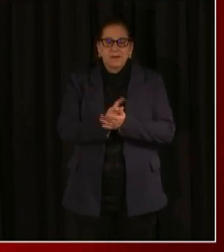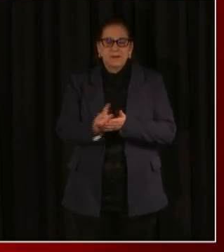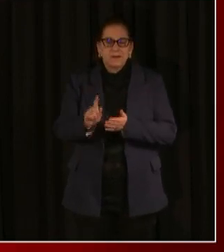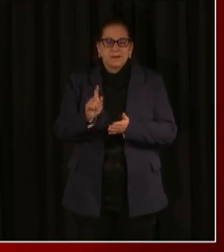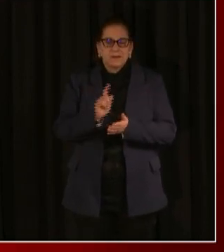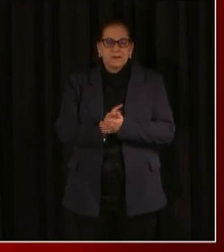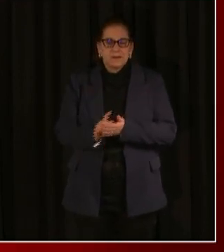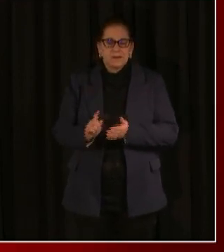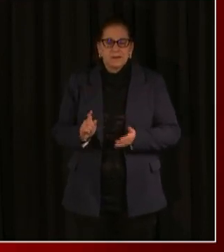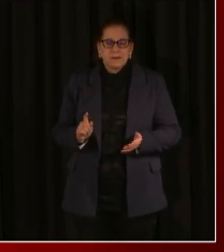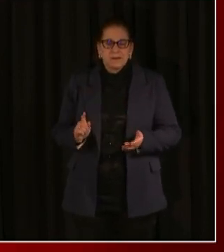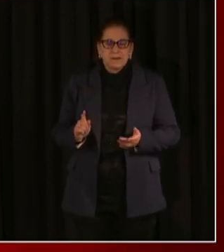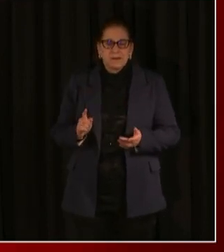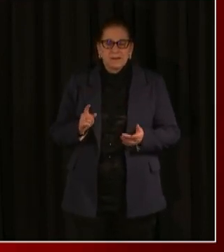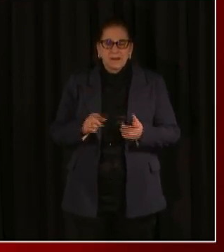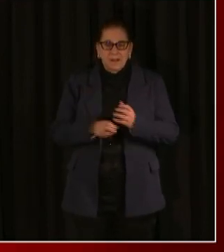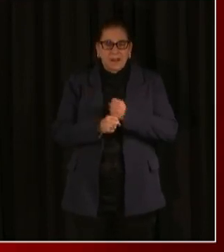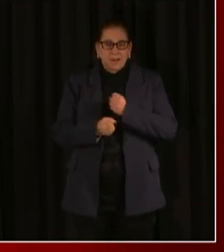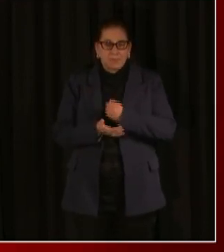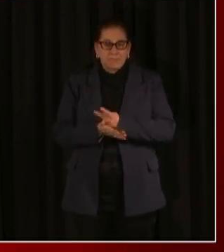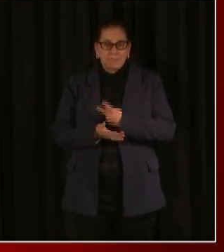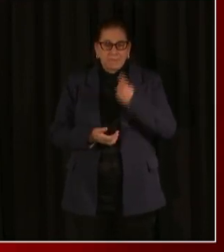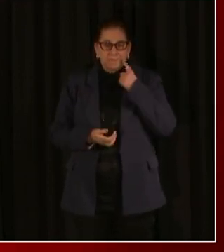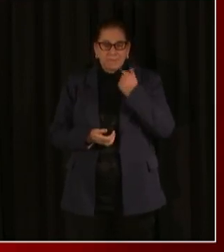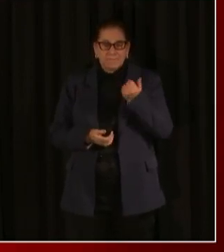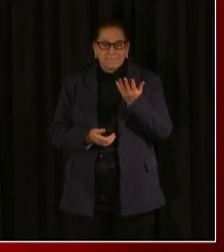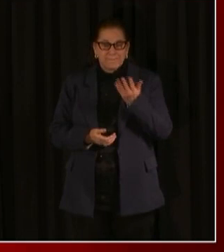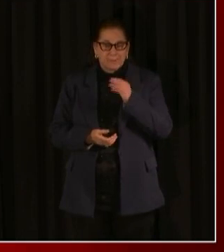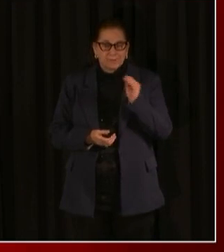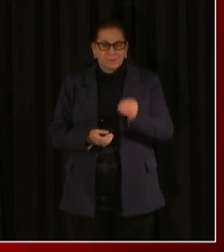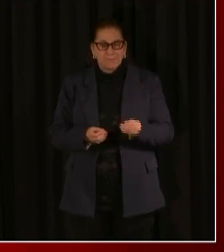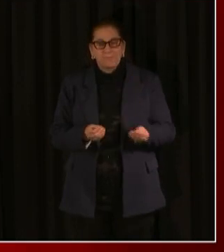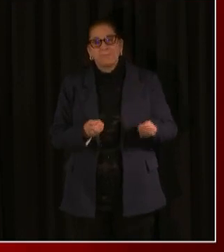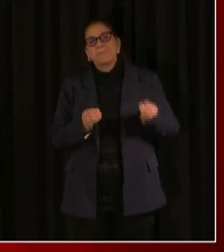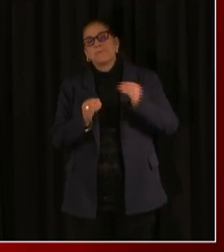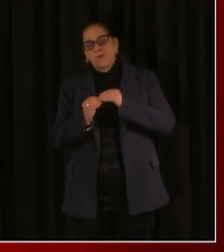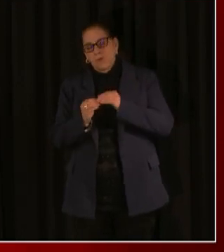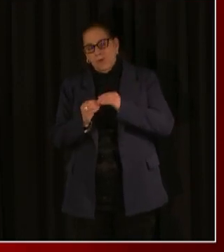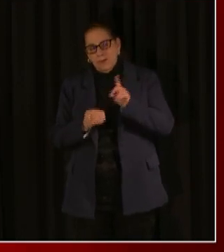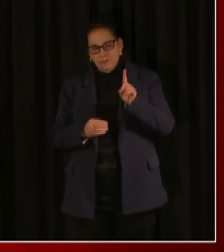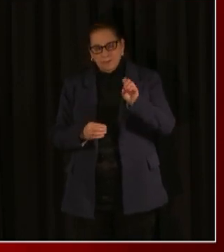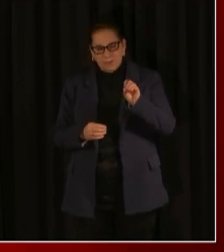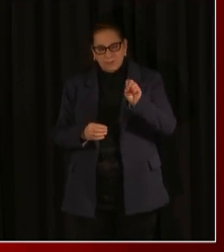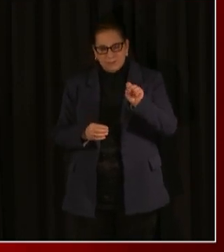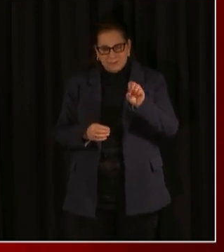we have, we allocate 75% of that to